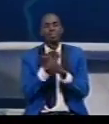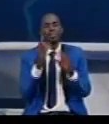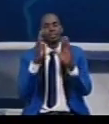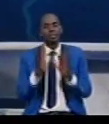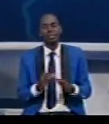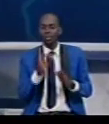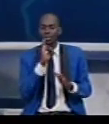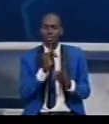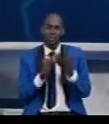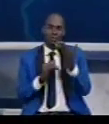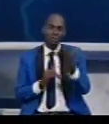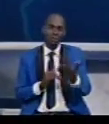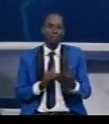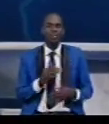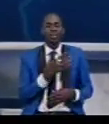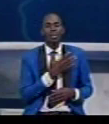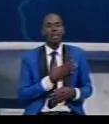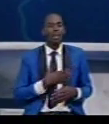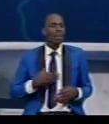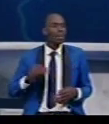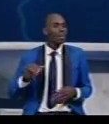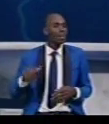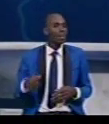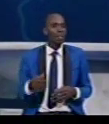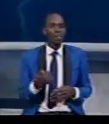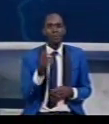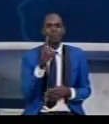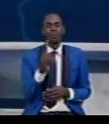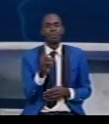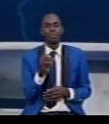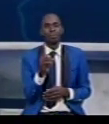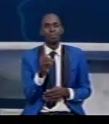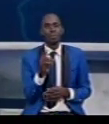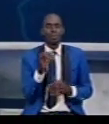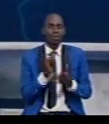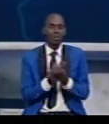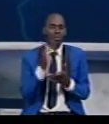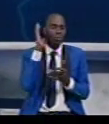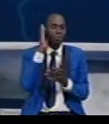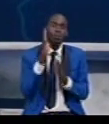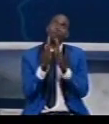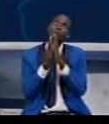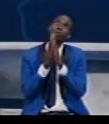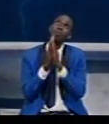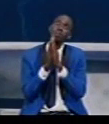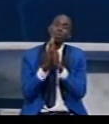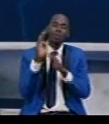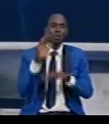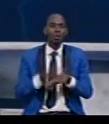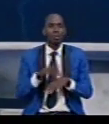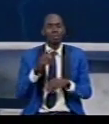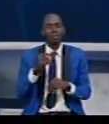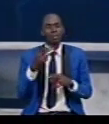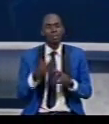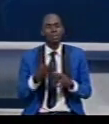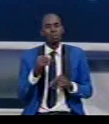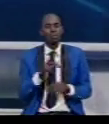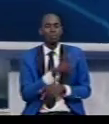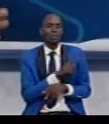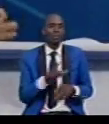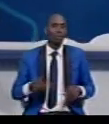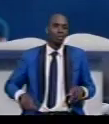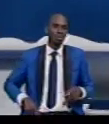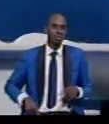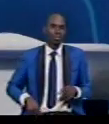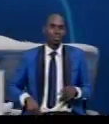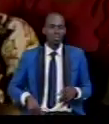there. And whosoever shall call on the name of the Lord